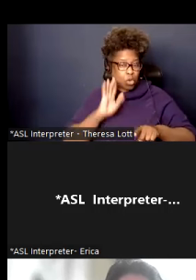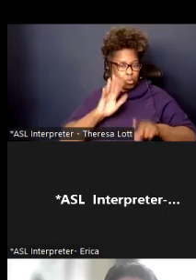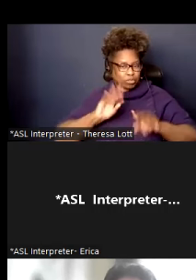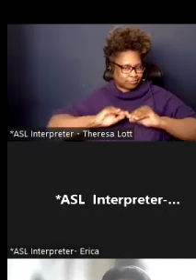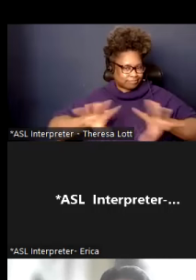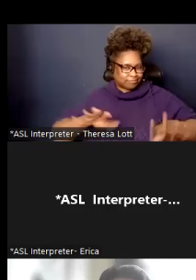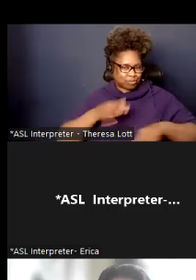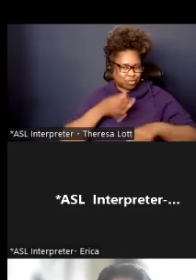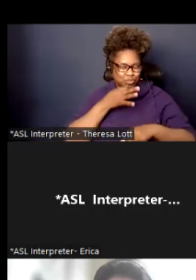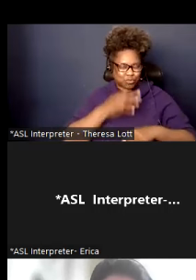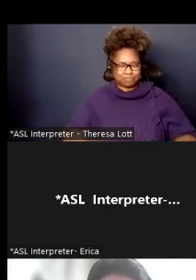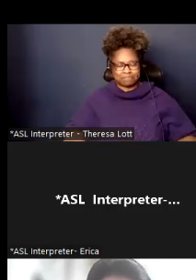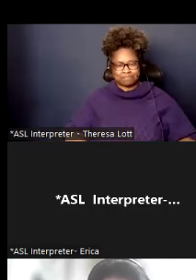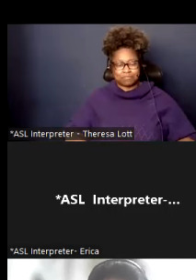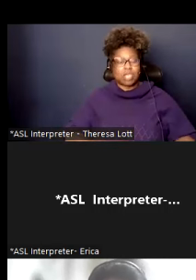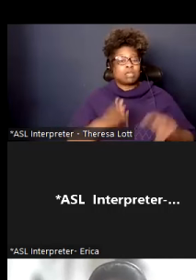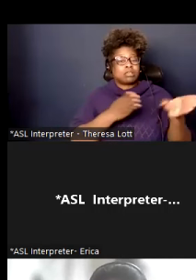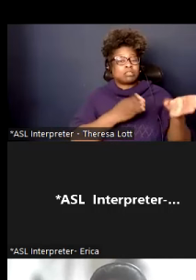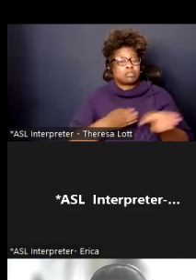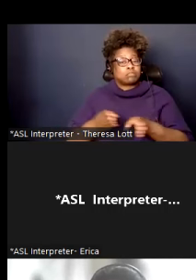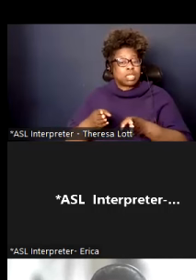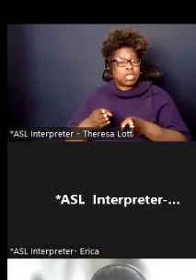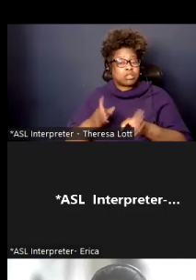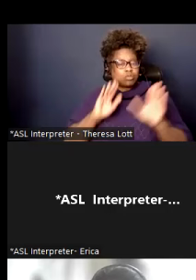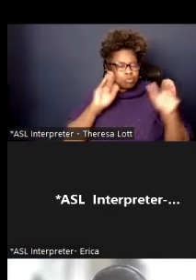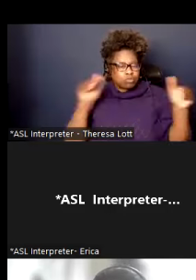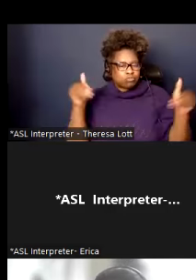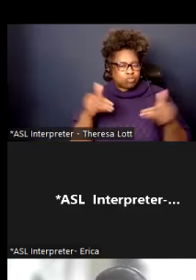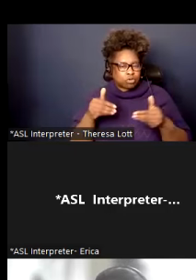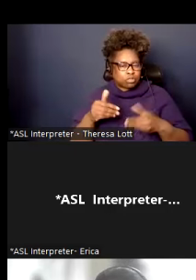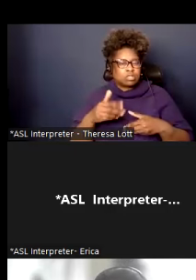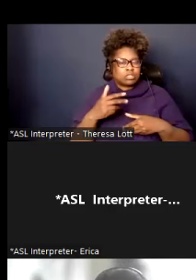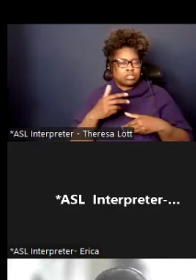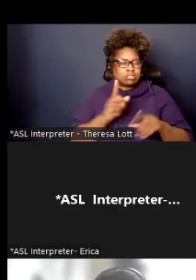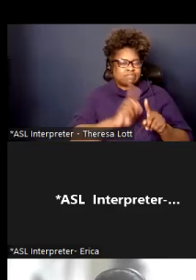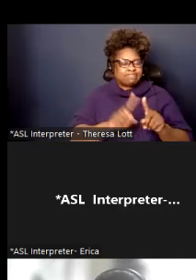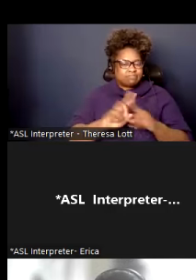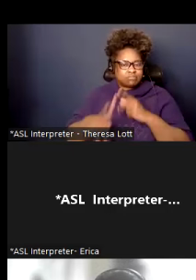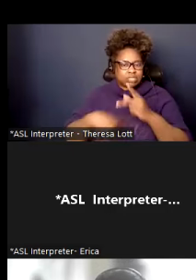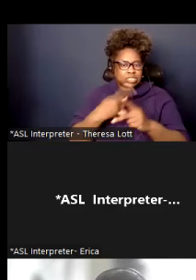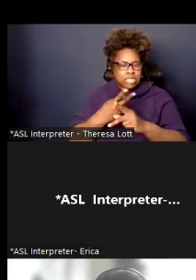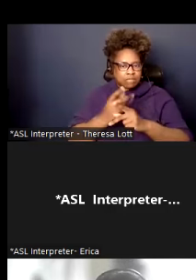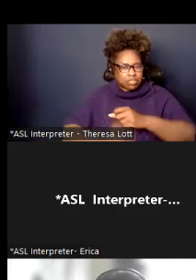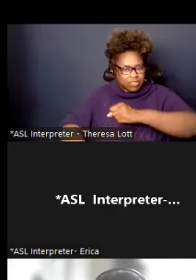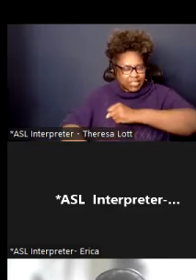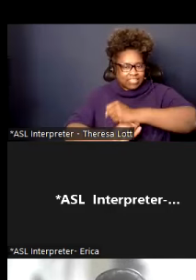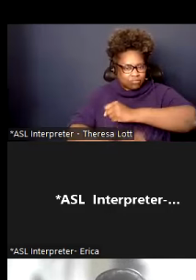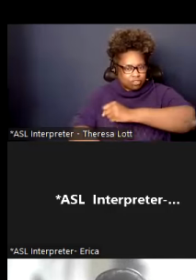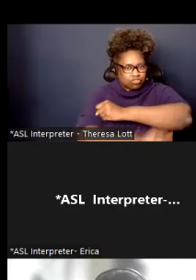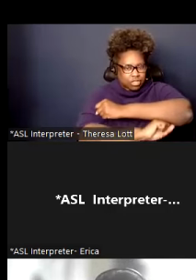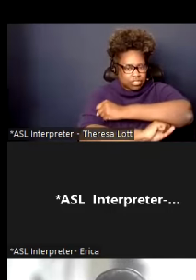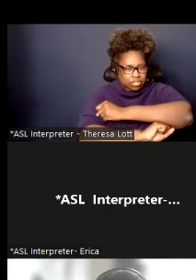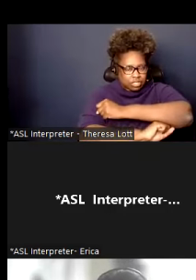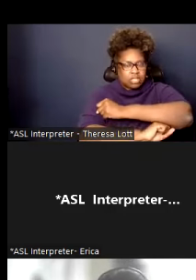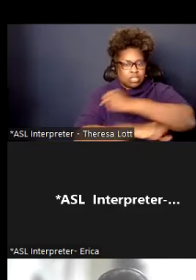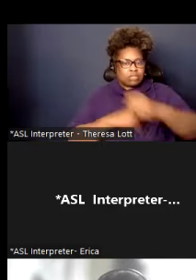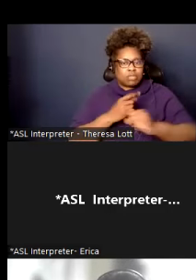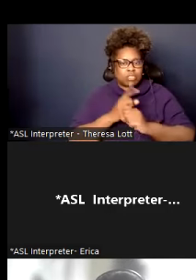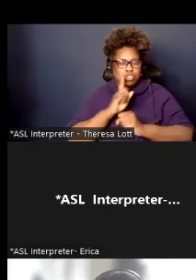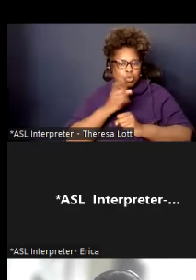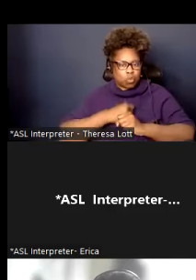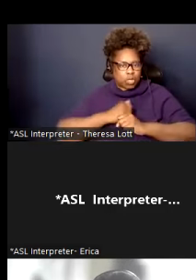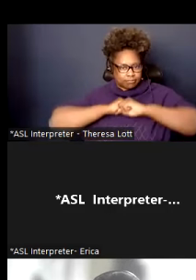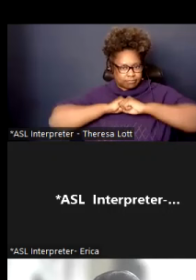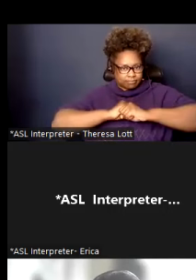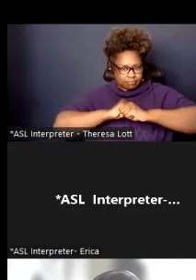The plan will address all 5 types of infrastructure that we will need to be resilient for a vibrant community. This includes